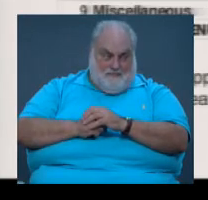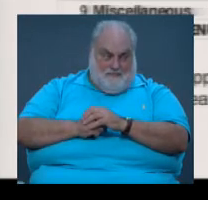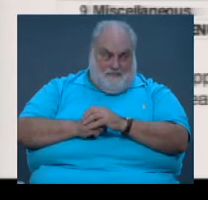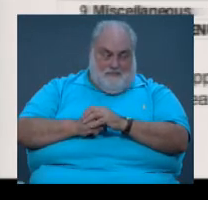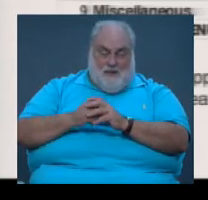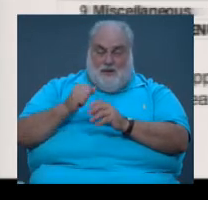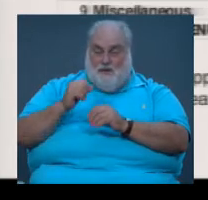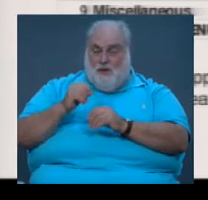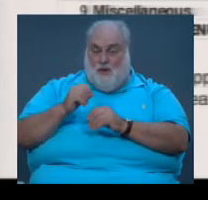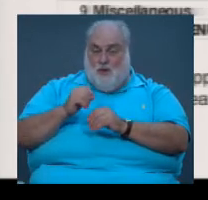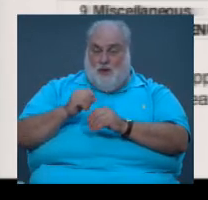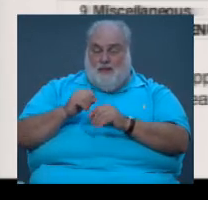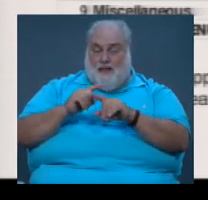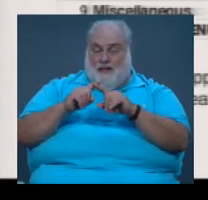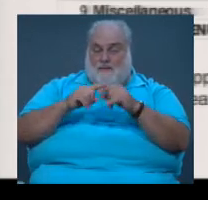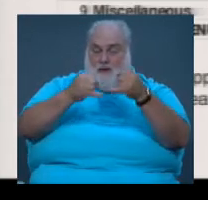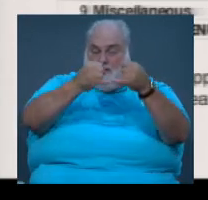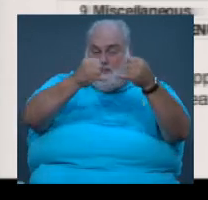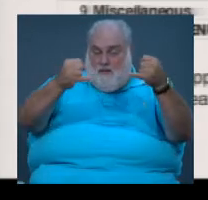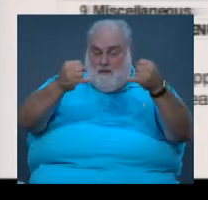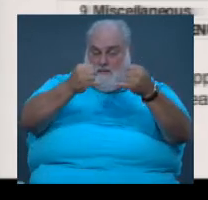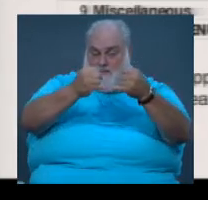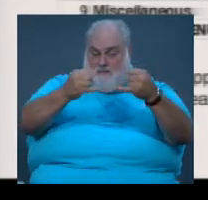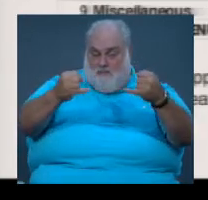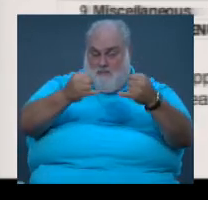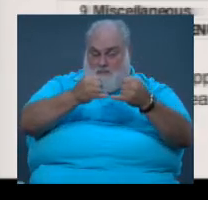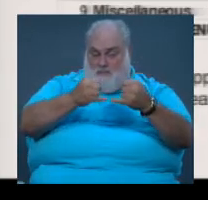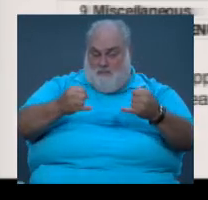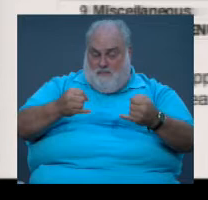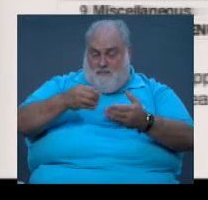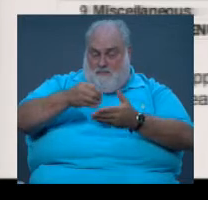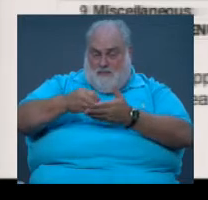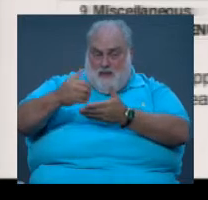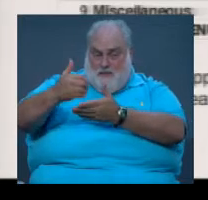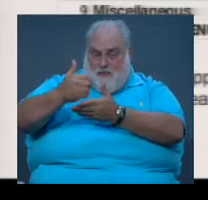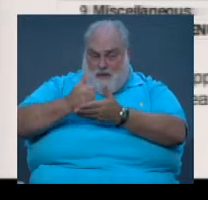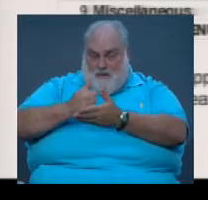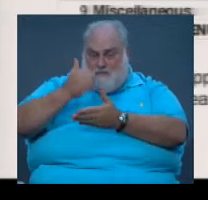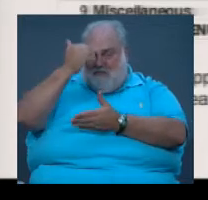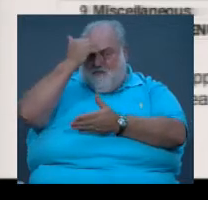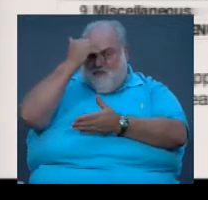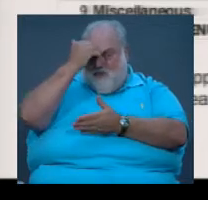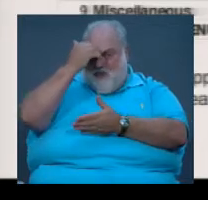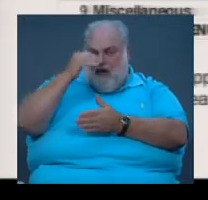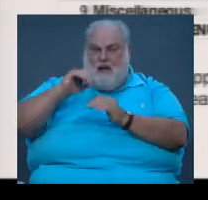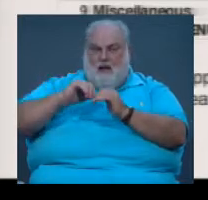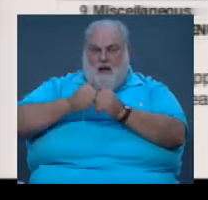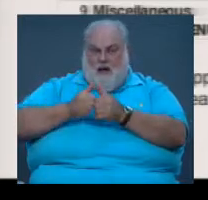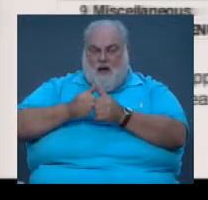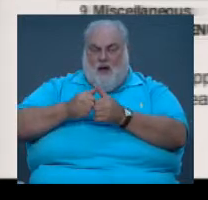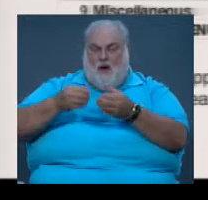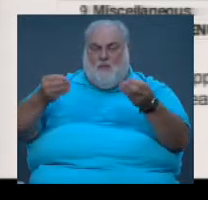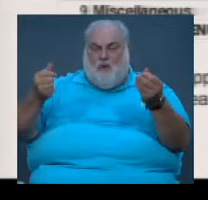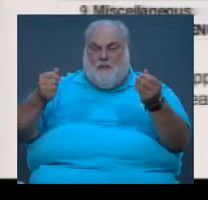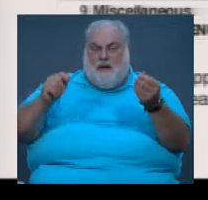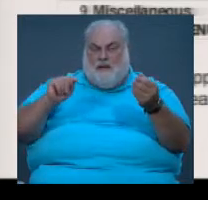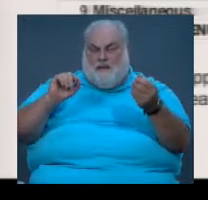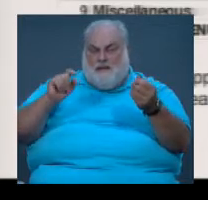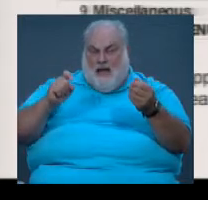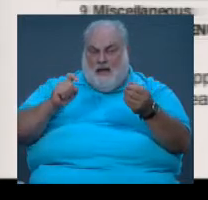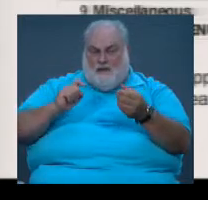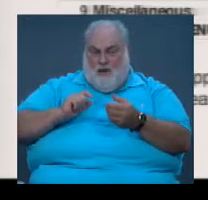So when you see the categories of revenue, I know that you all are very familiar with the way that property tax revenues come